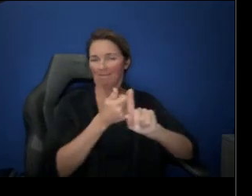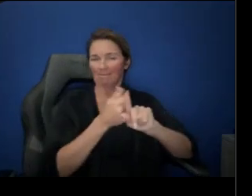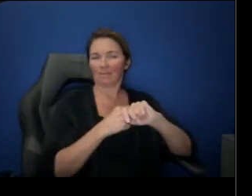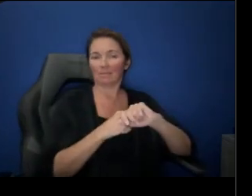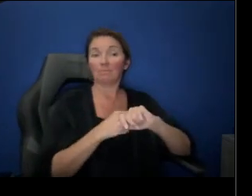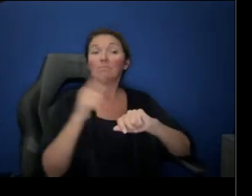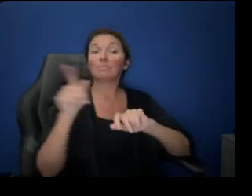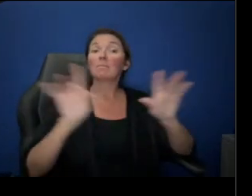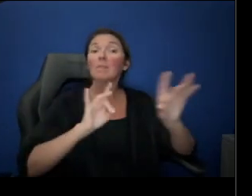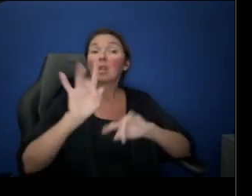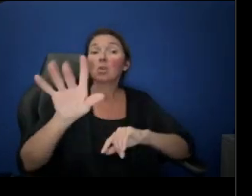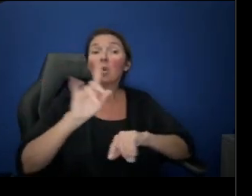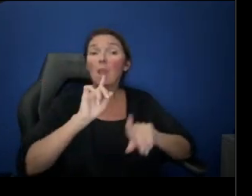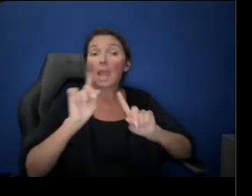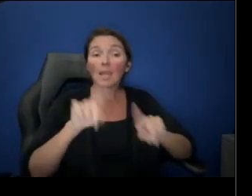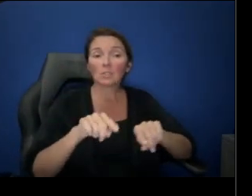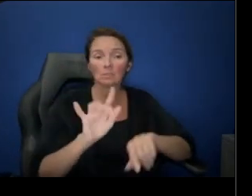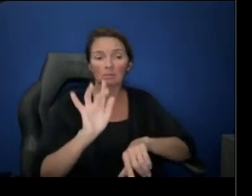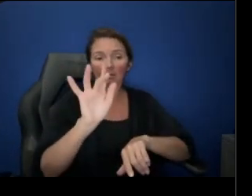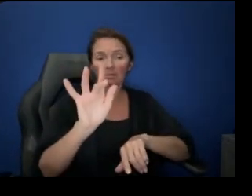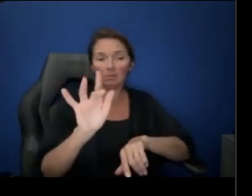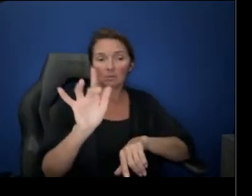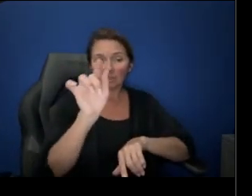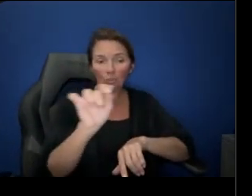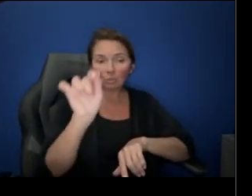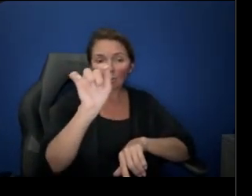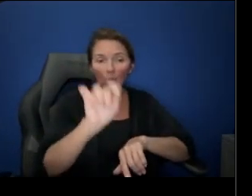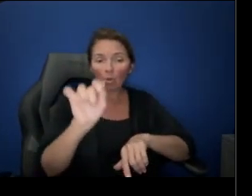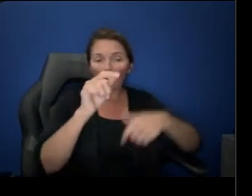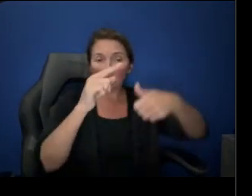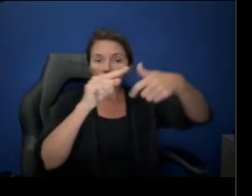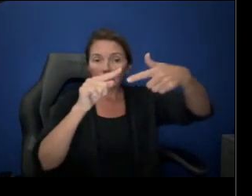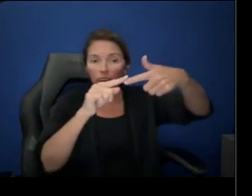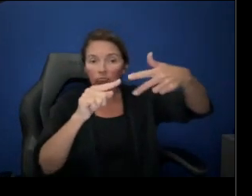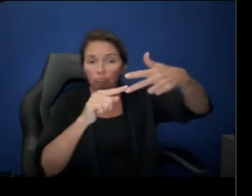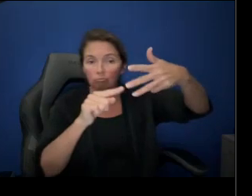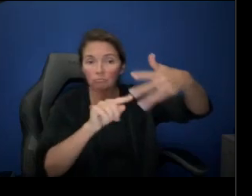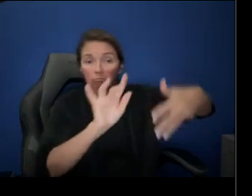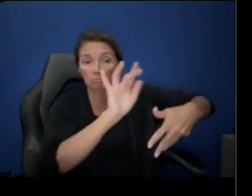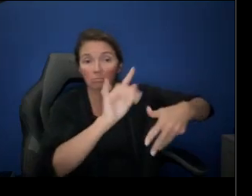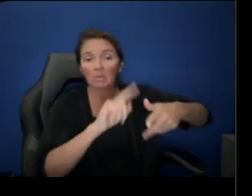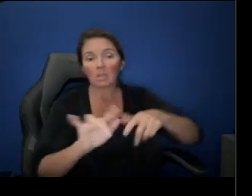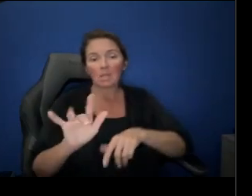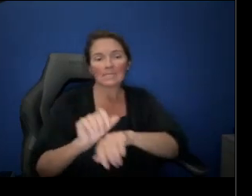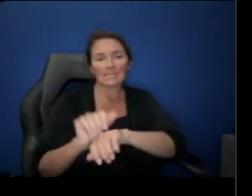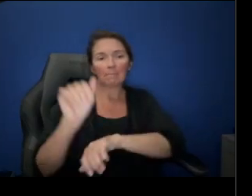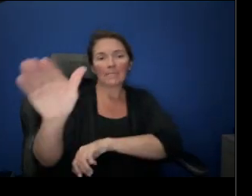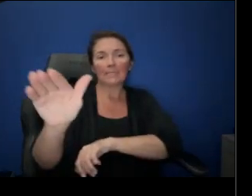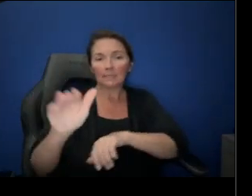To select your answer, click the circle next to the answer and hit submit at the bottom.